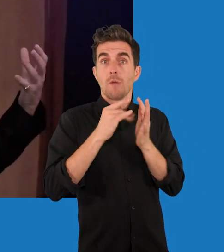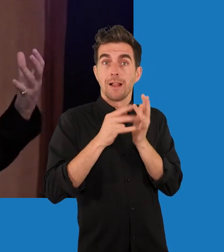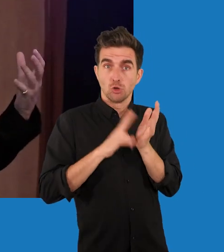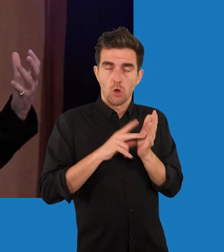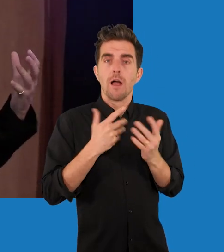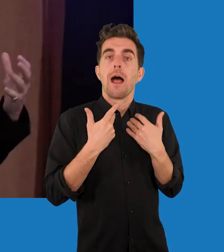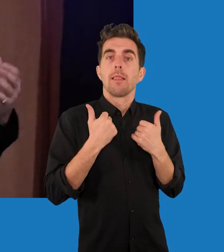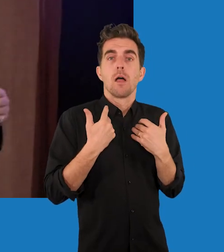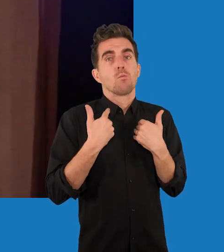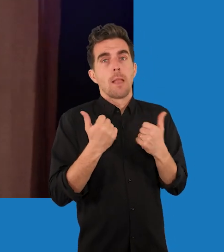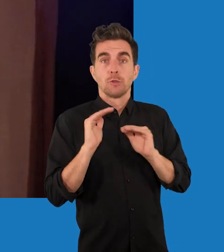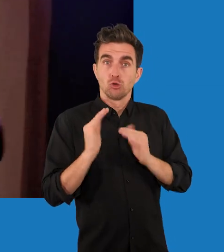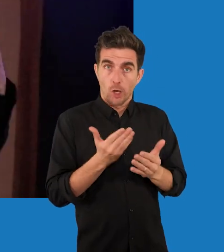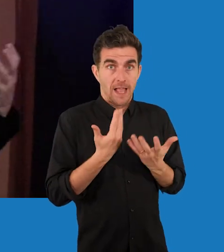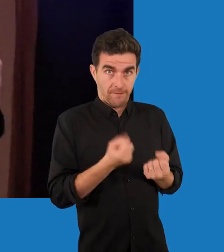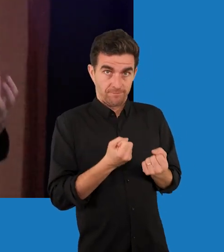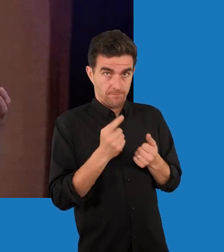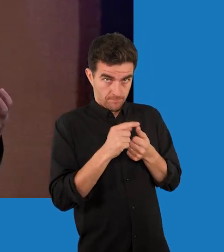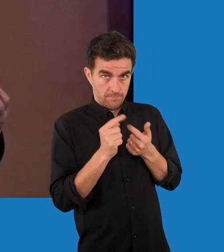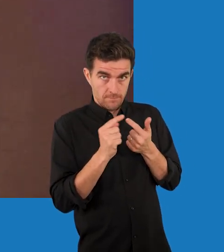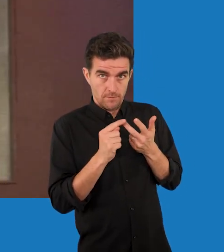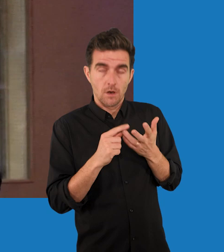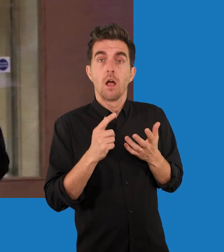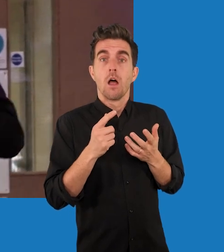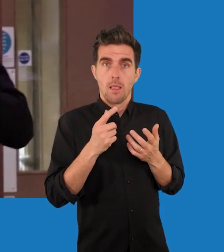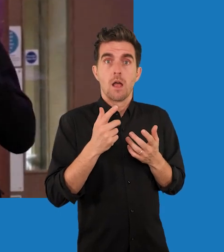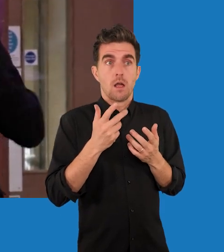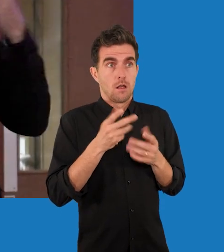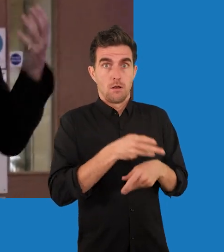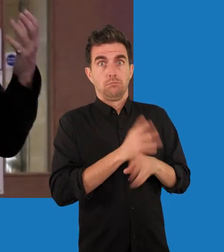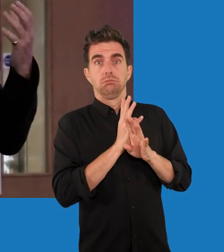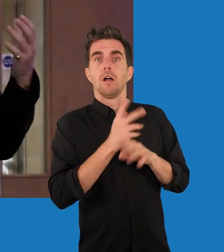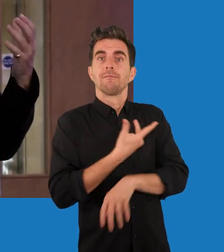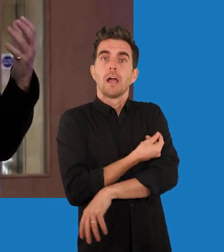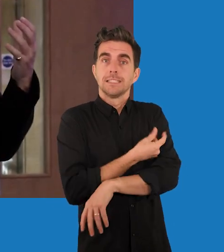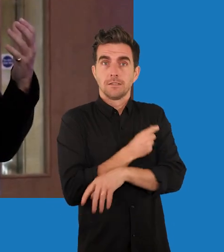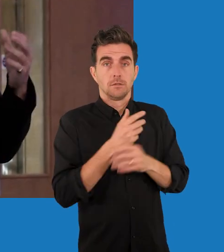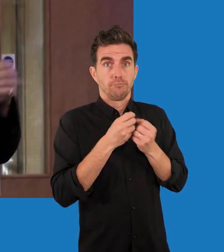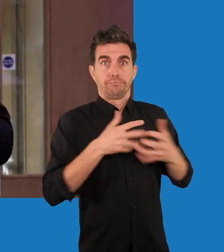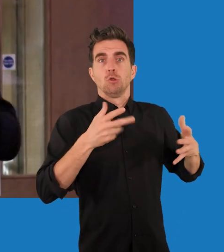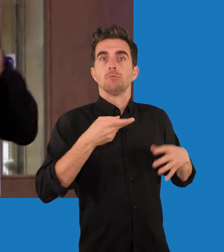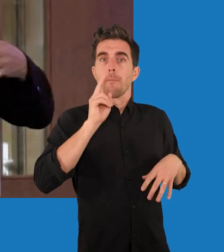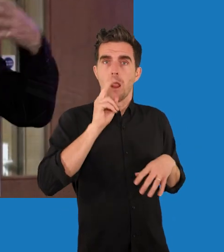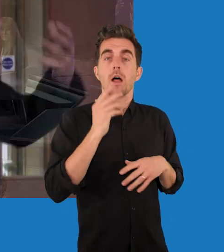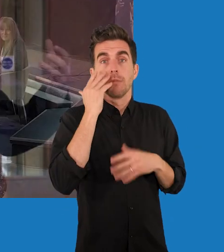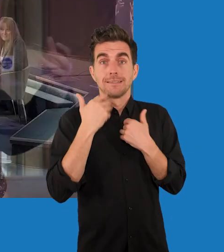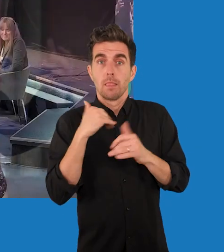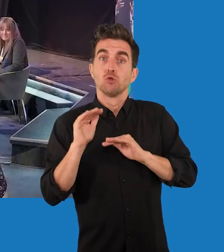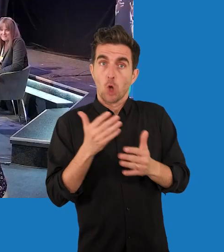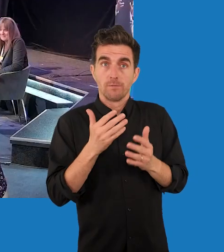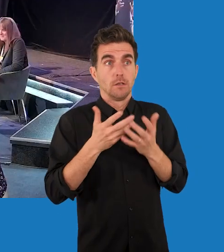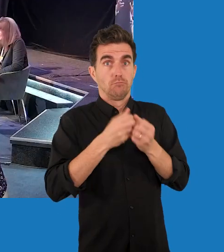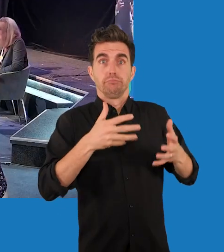MRI scanner now at the Wilson. We have health and wellbeing services. It also doubles up as a vaccination clinic, and we have mental